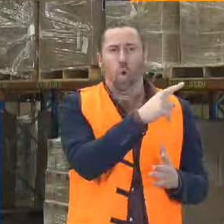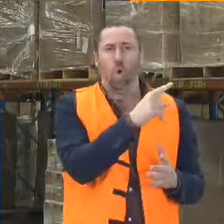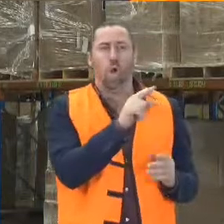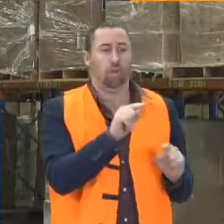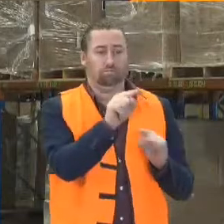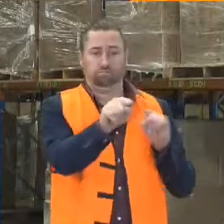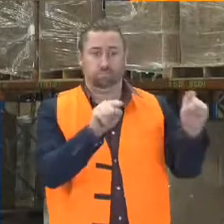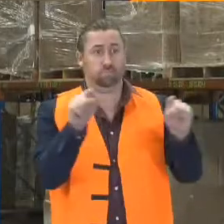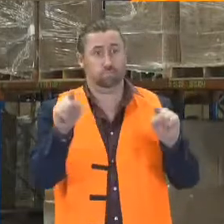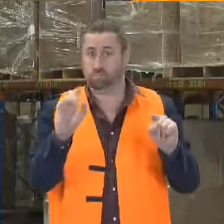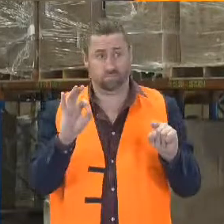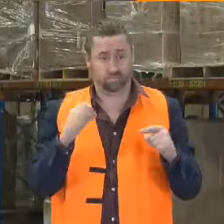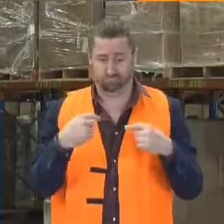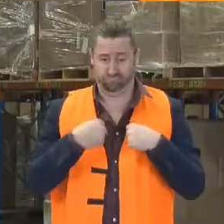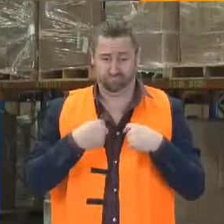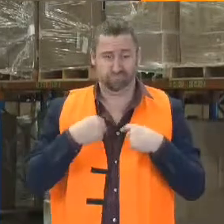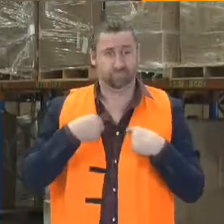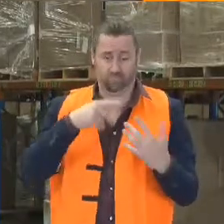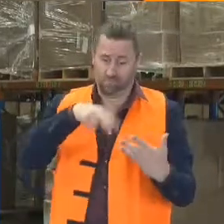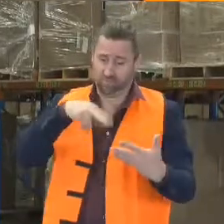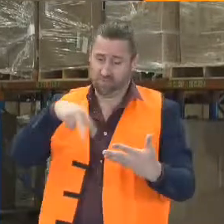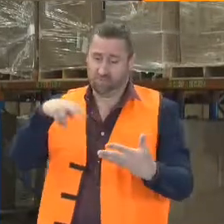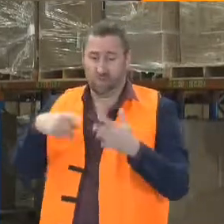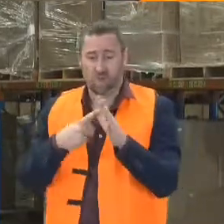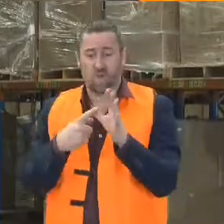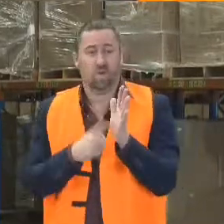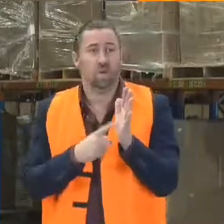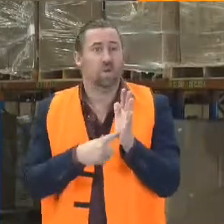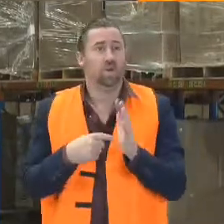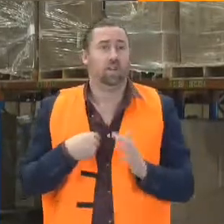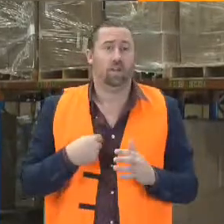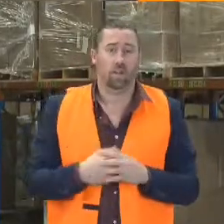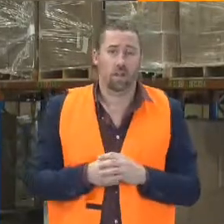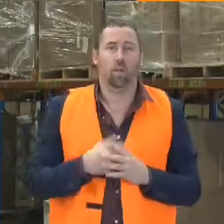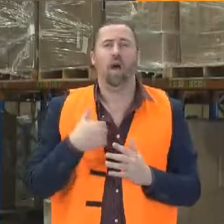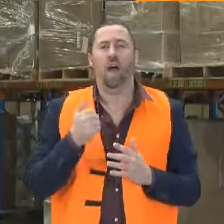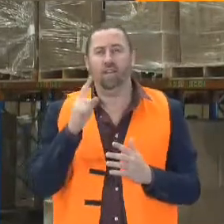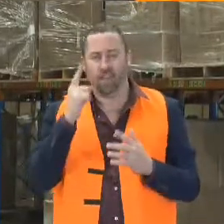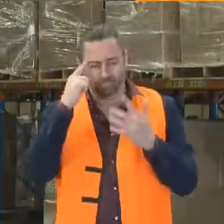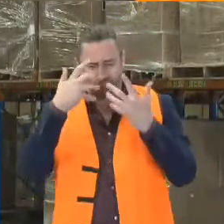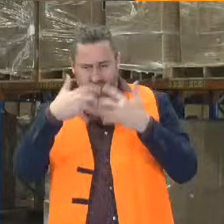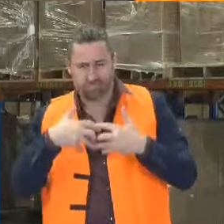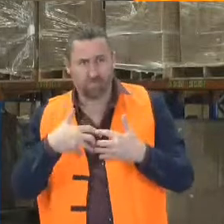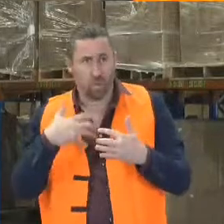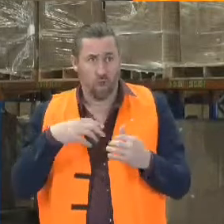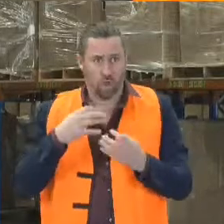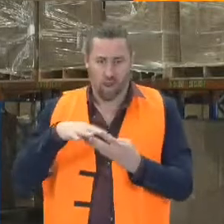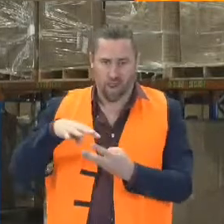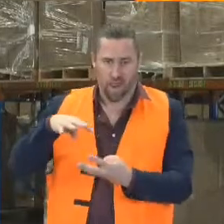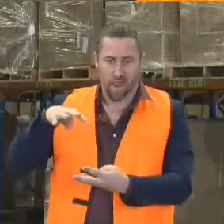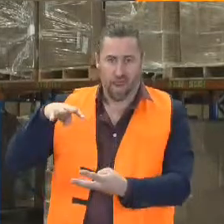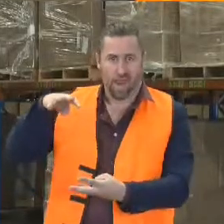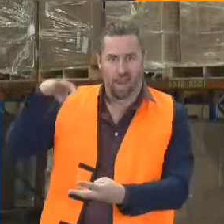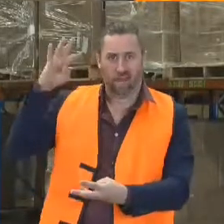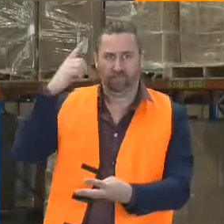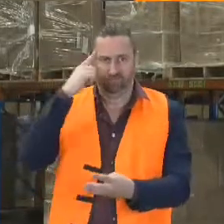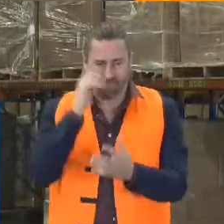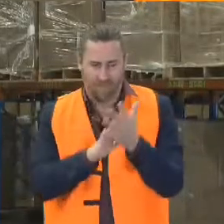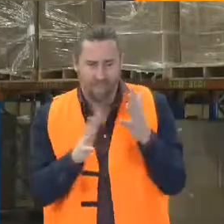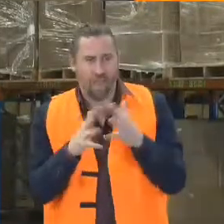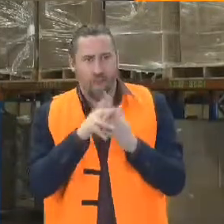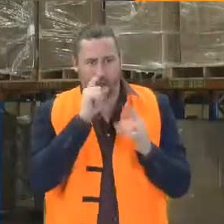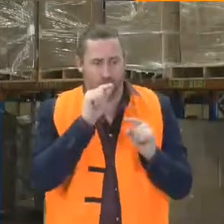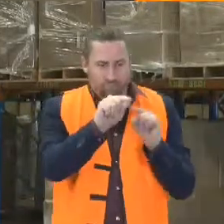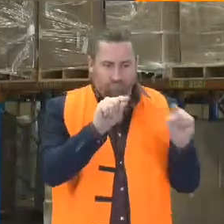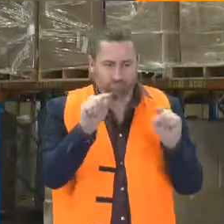At the moment, they are still coming across my desk, but we are working out a process, given the large numbers, as to how to manage